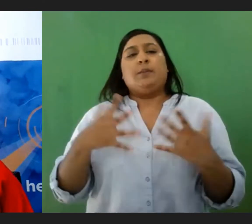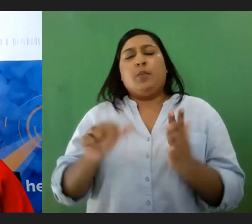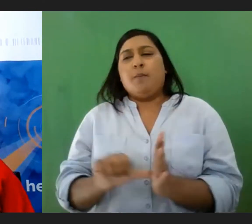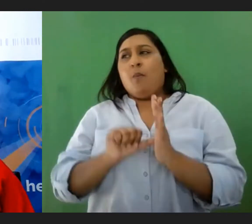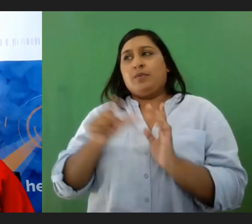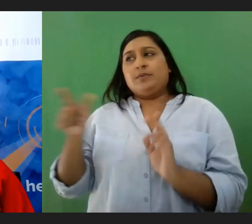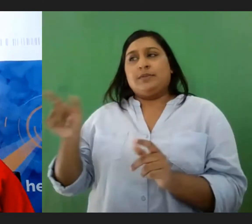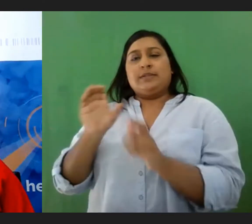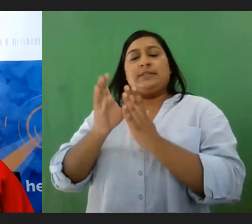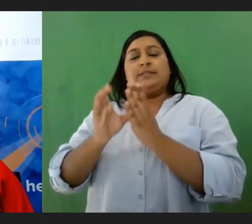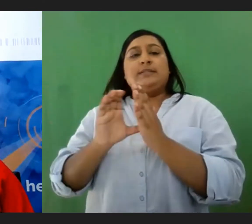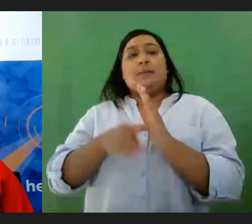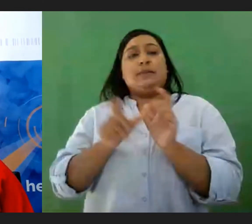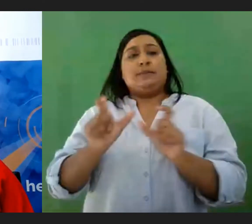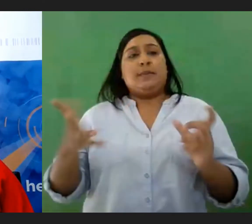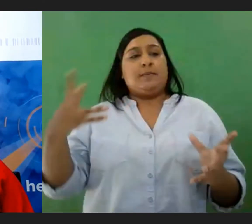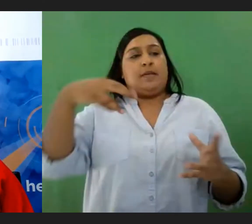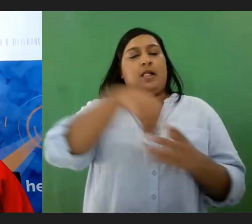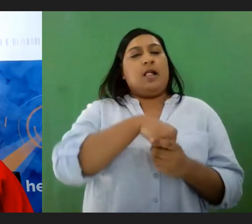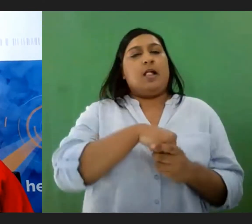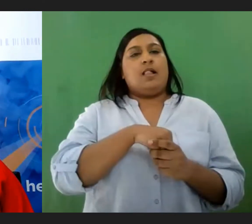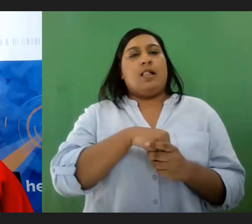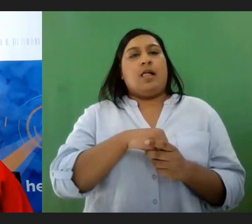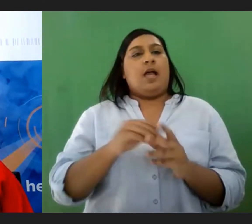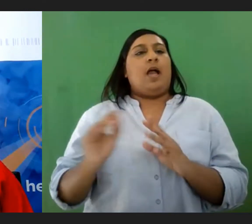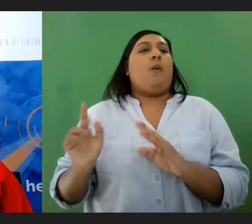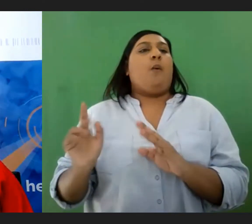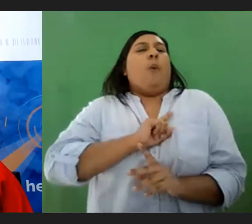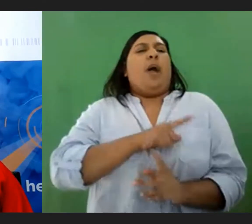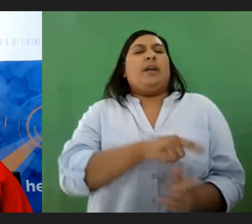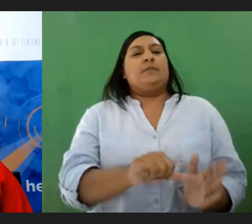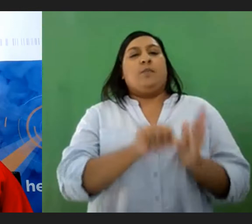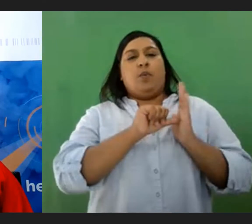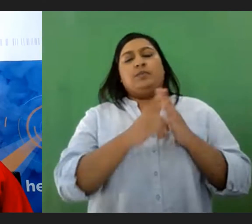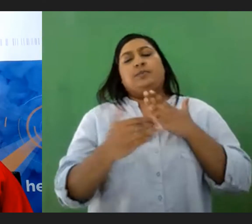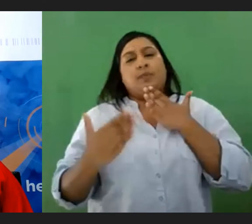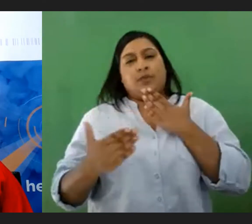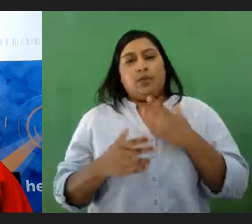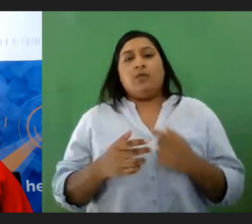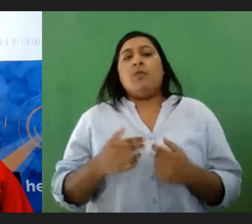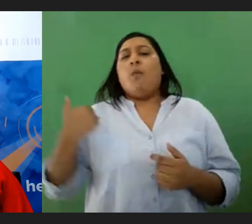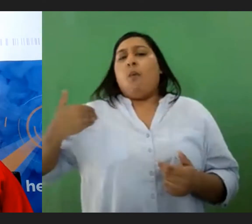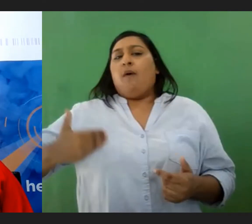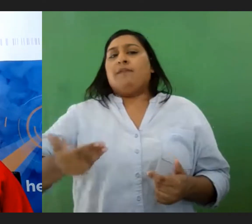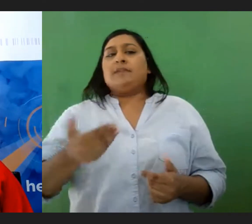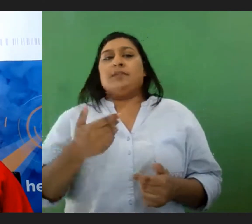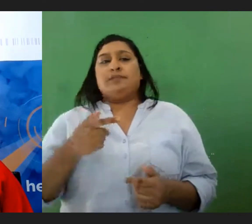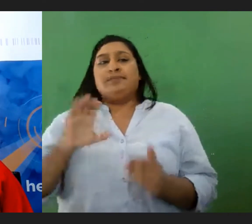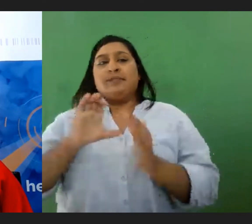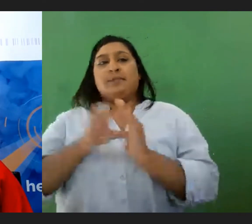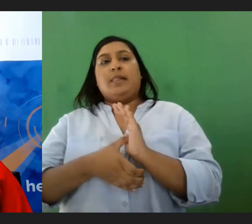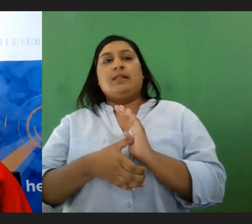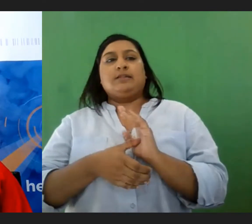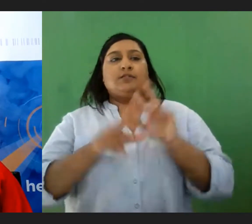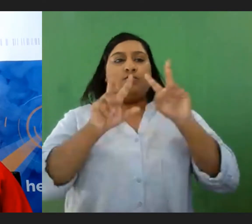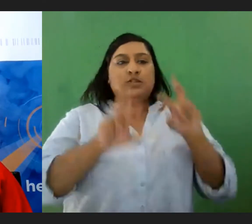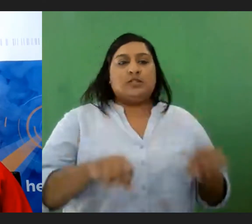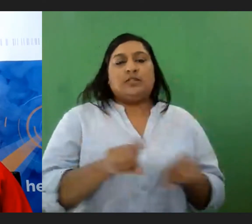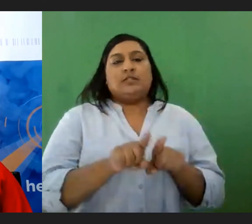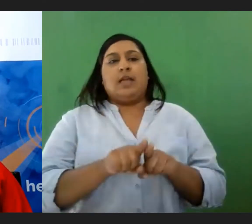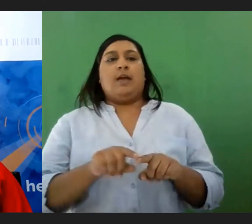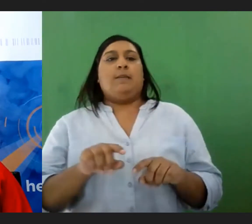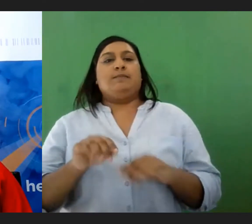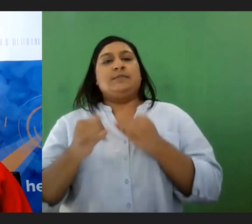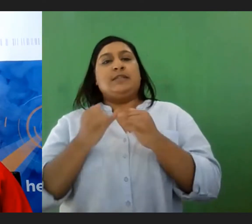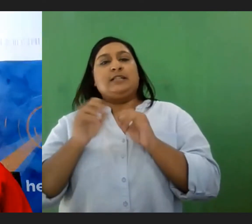research. One of the aspects that we often hear little about in disability research are the sexual and reproductive health and